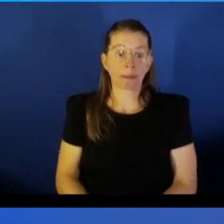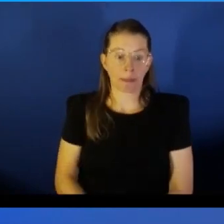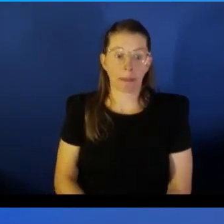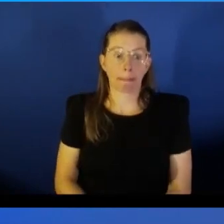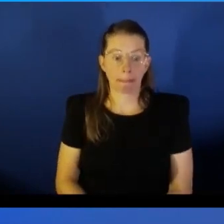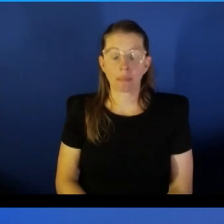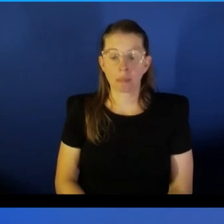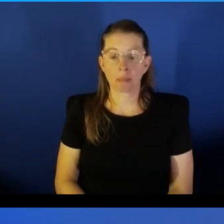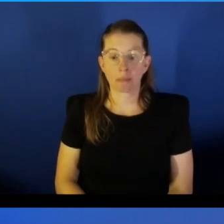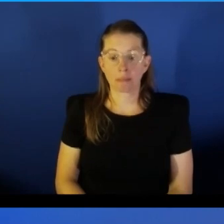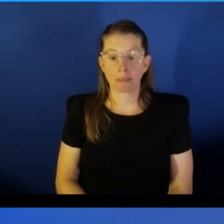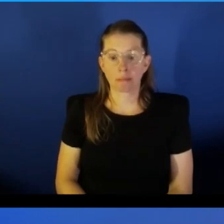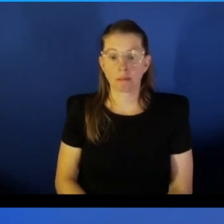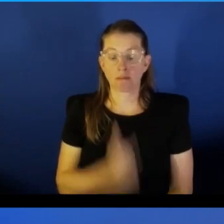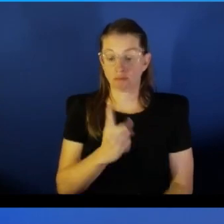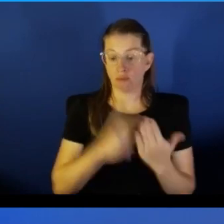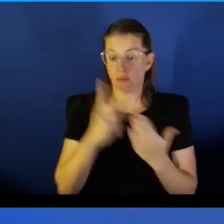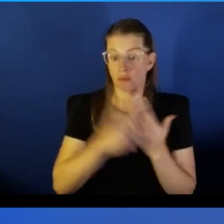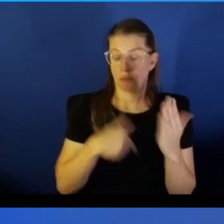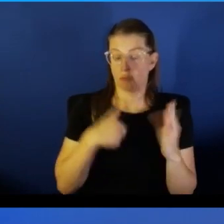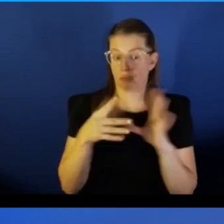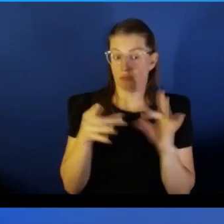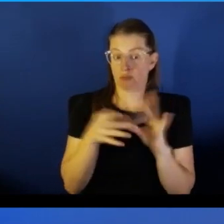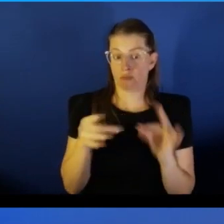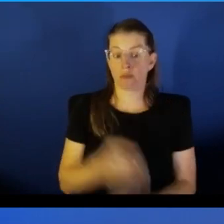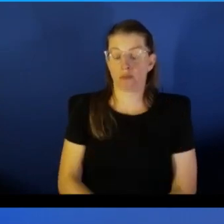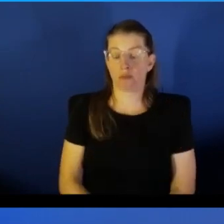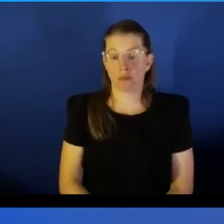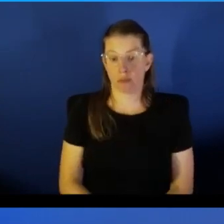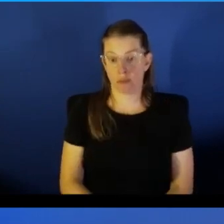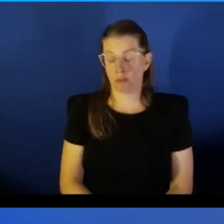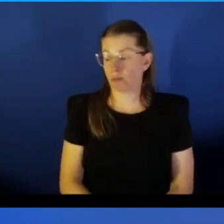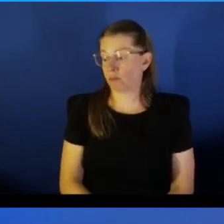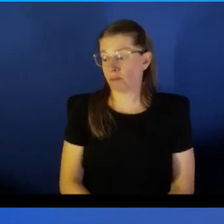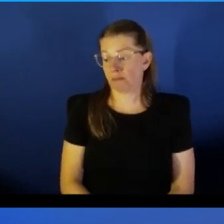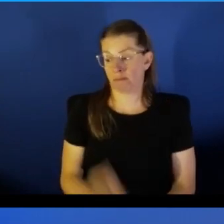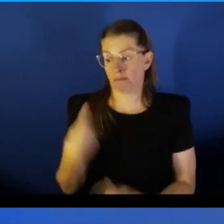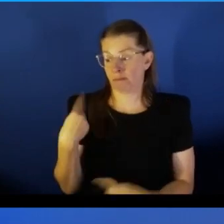the programs that I was going to mention that's been around, we are